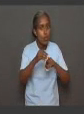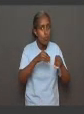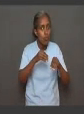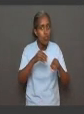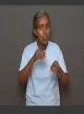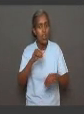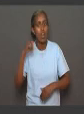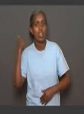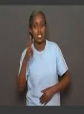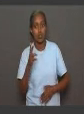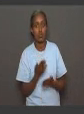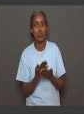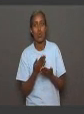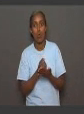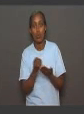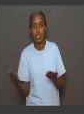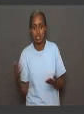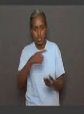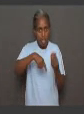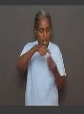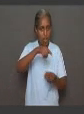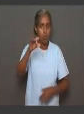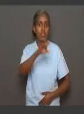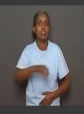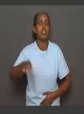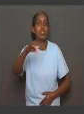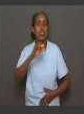2 objects around the circle.